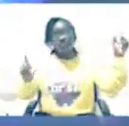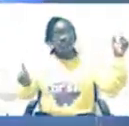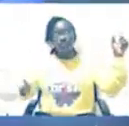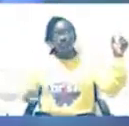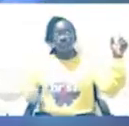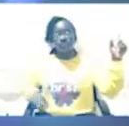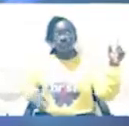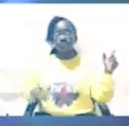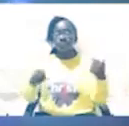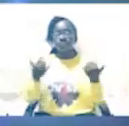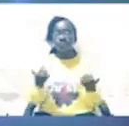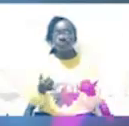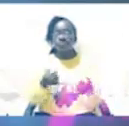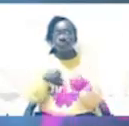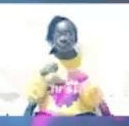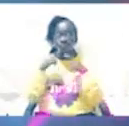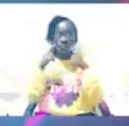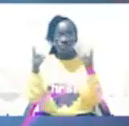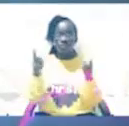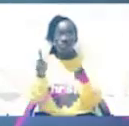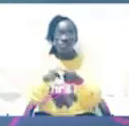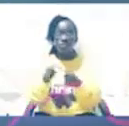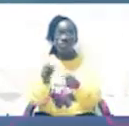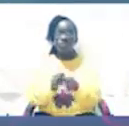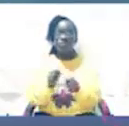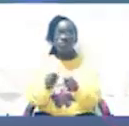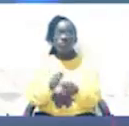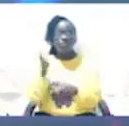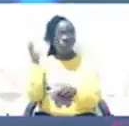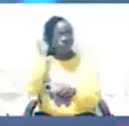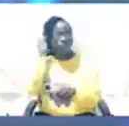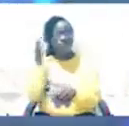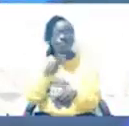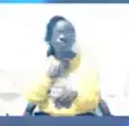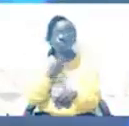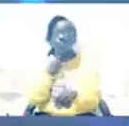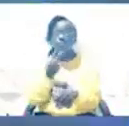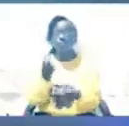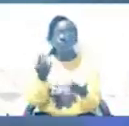I am announcing to everyone the hearing of my voice